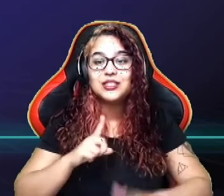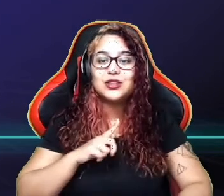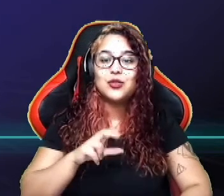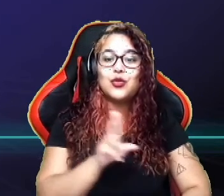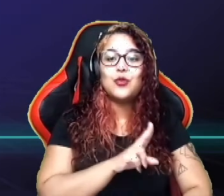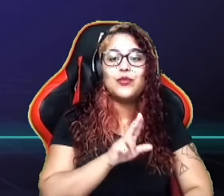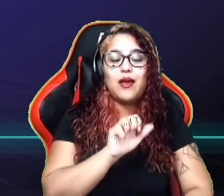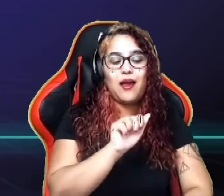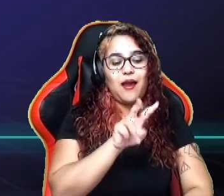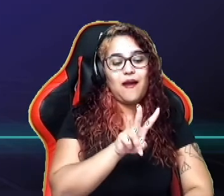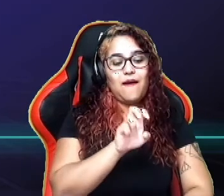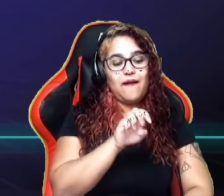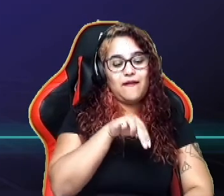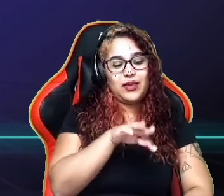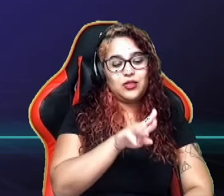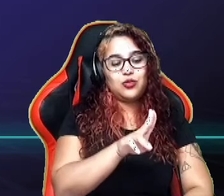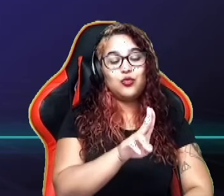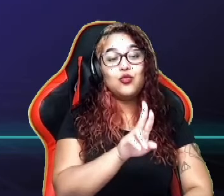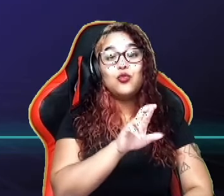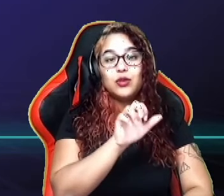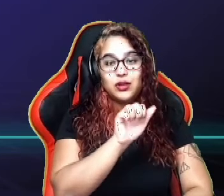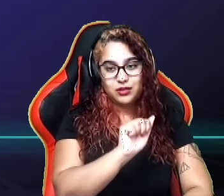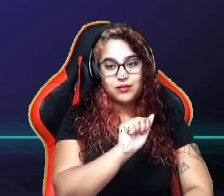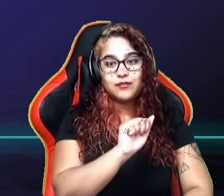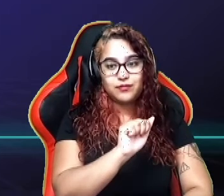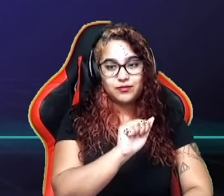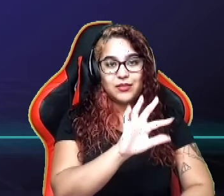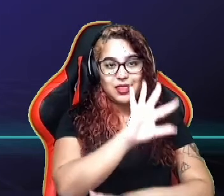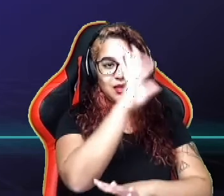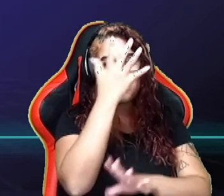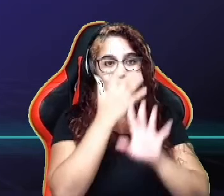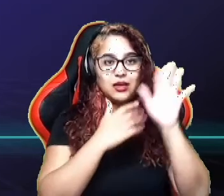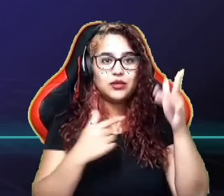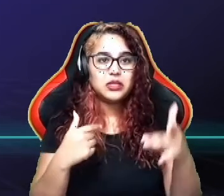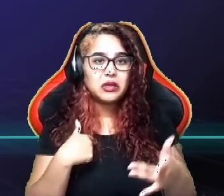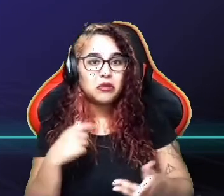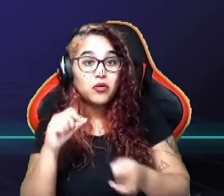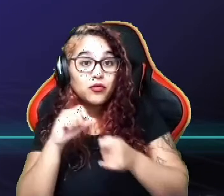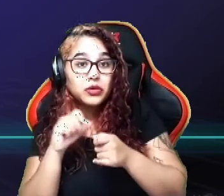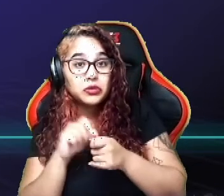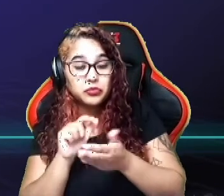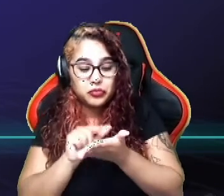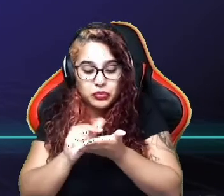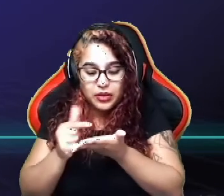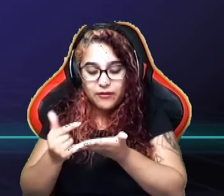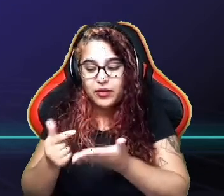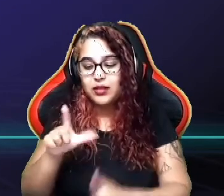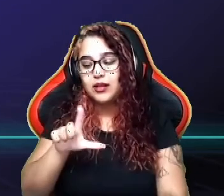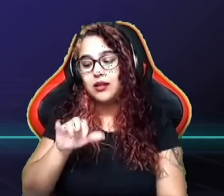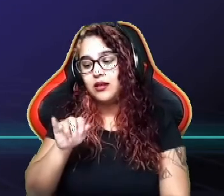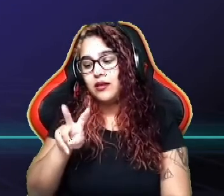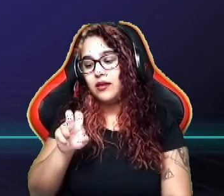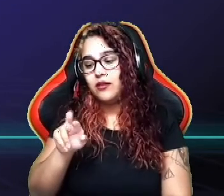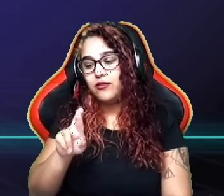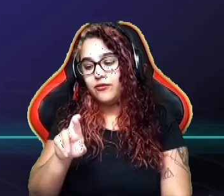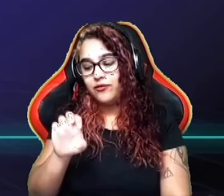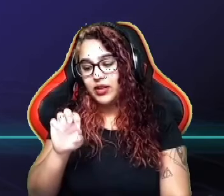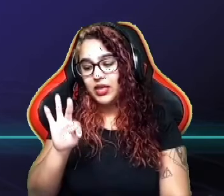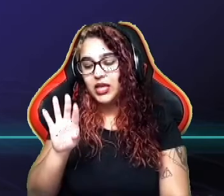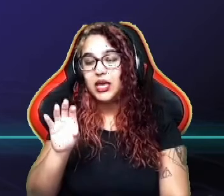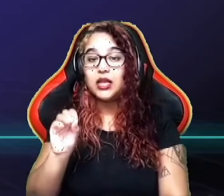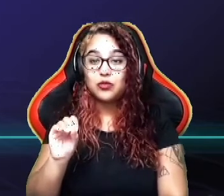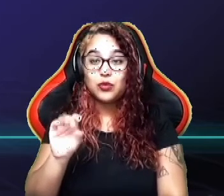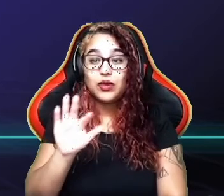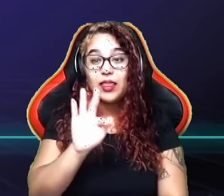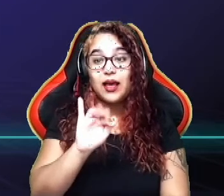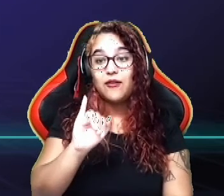started called as Adventures in the Jungle, was designed to be sold in newsstands. There was a model of the